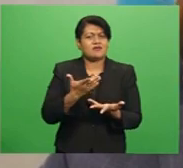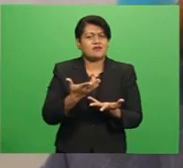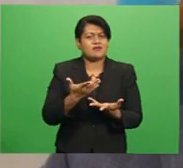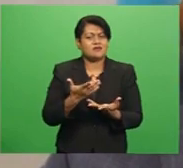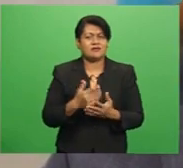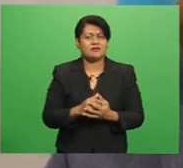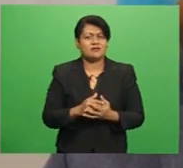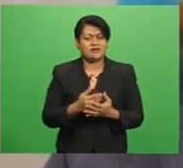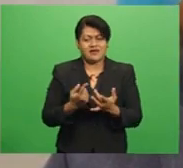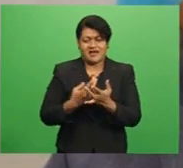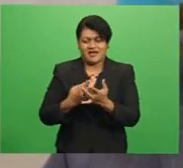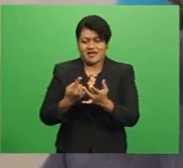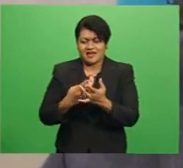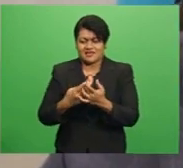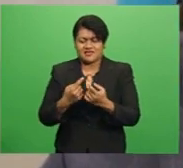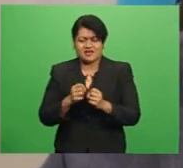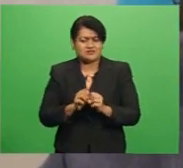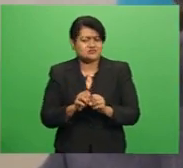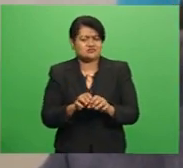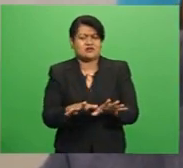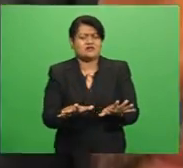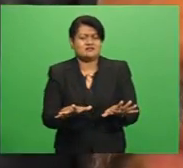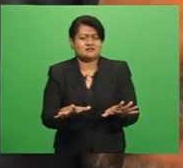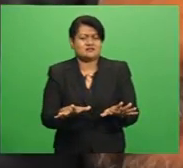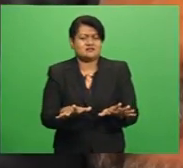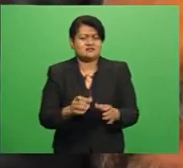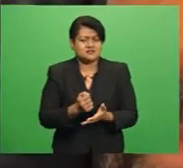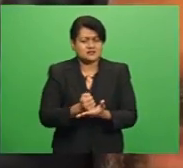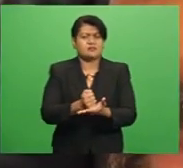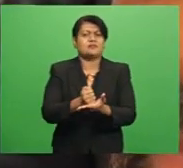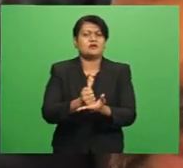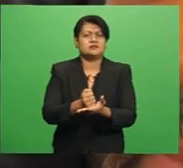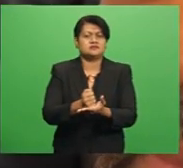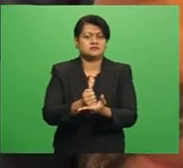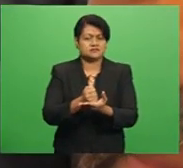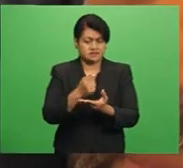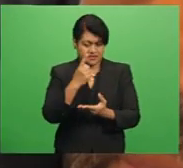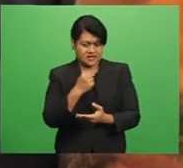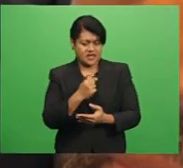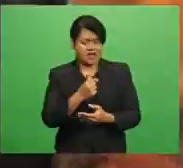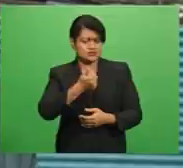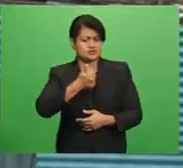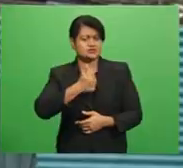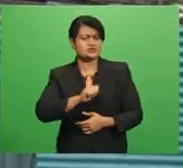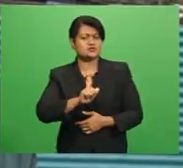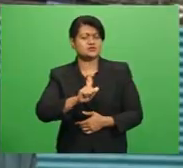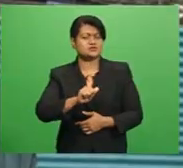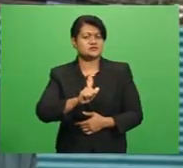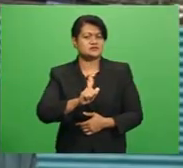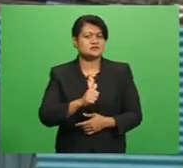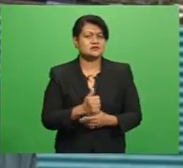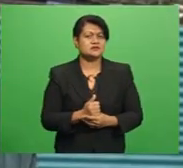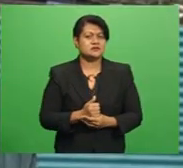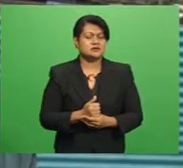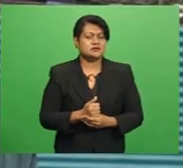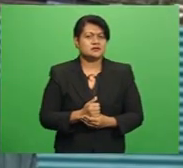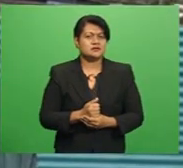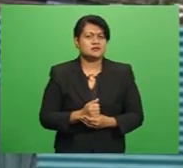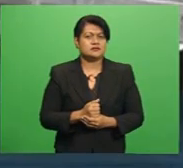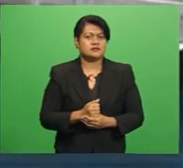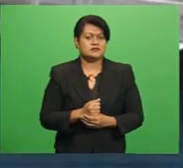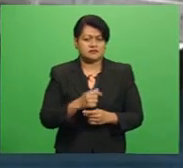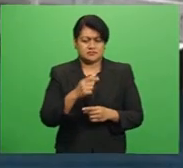those expenses and other general budget support. Syed Kayum says the funding will also be channeled towards unexpected